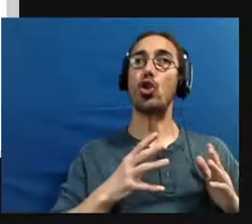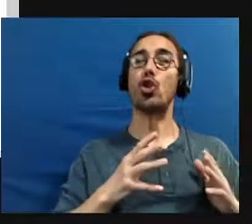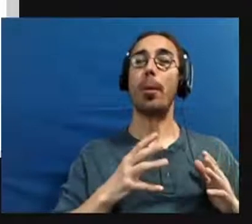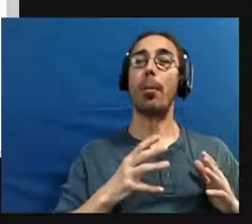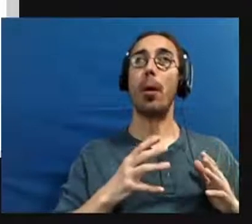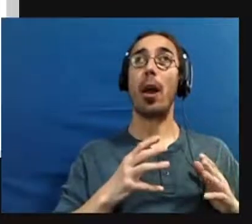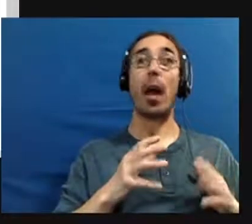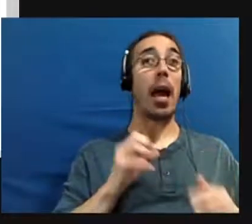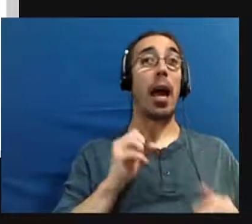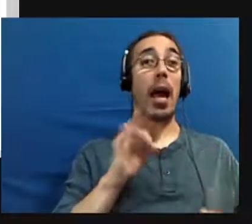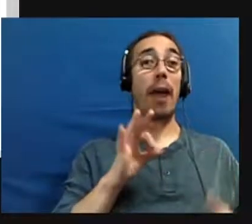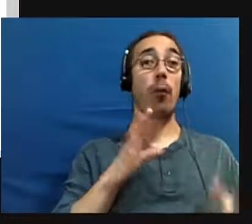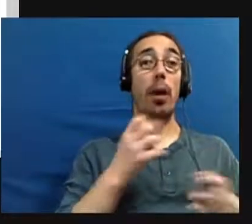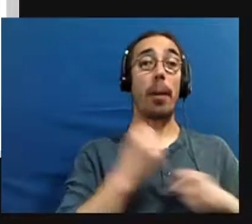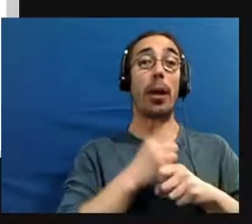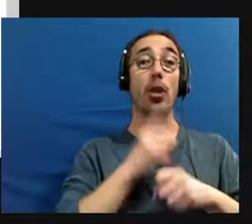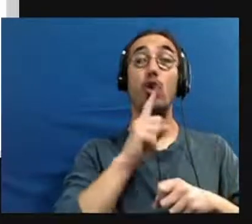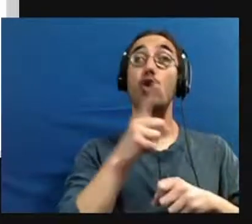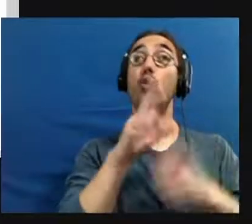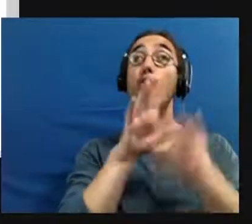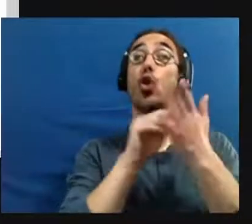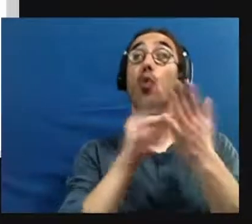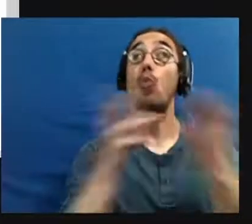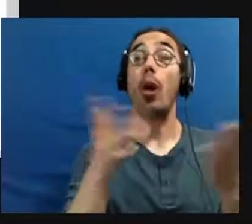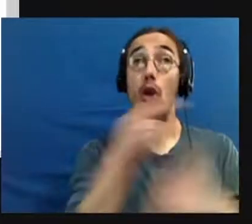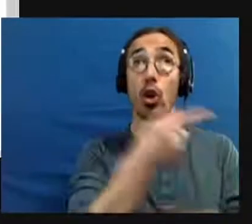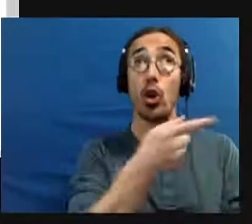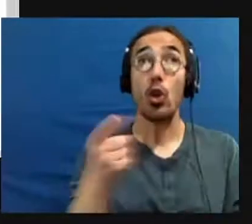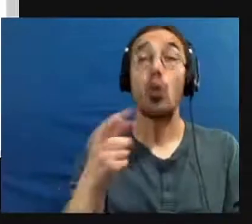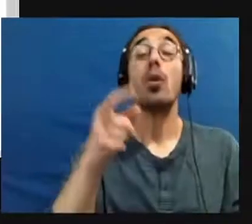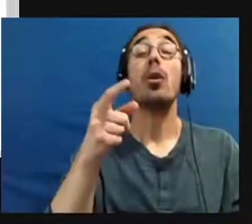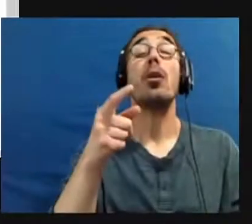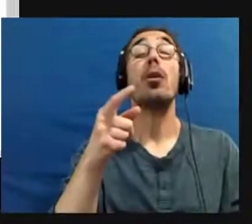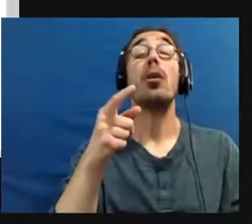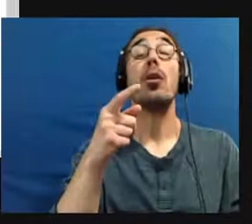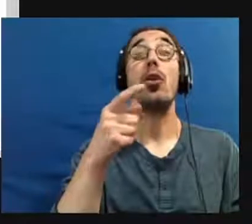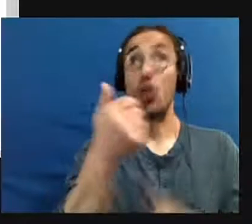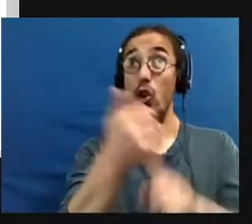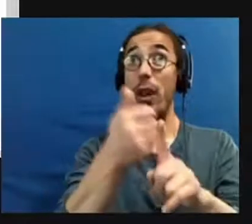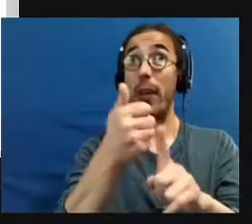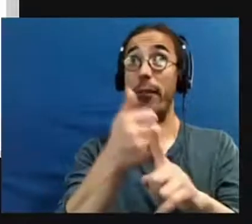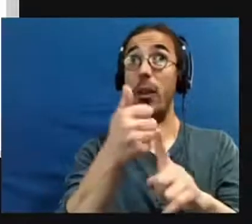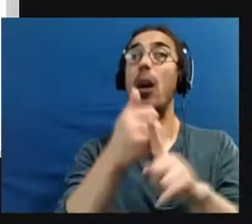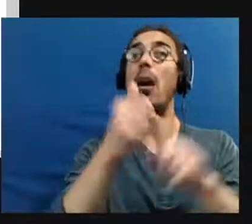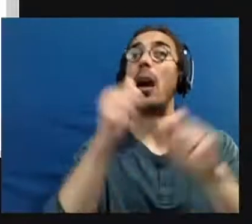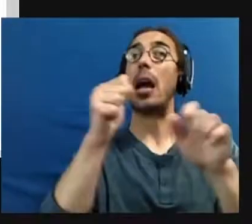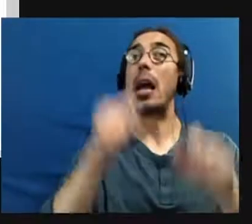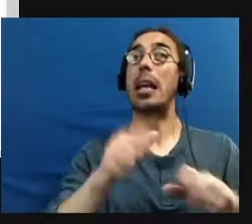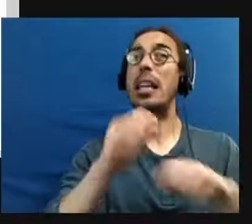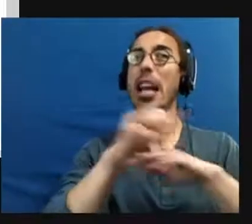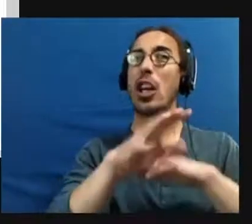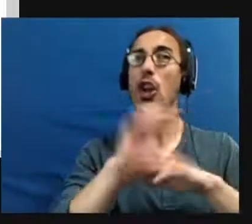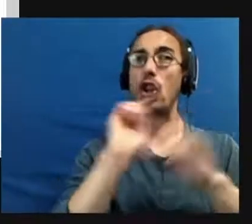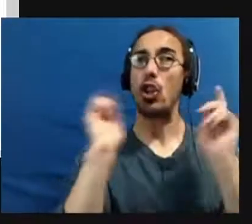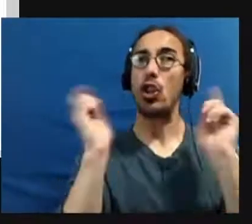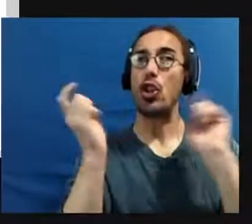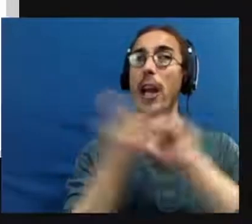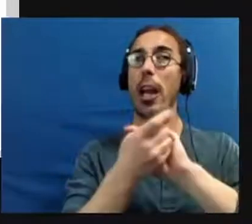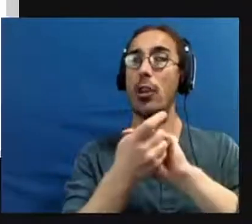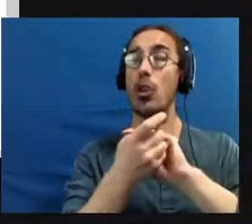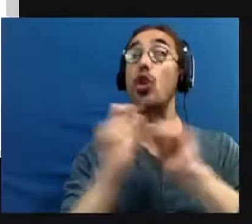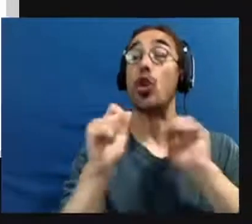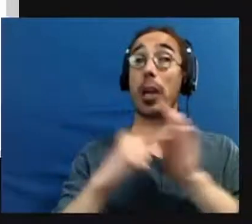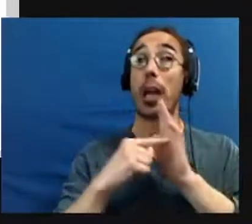is that you all by yourself can cause even a little bit of change. You can get a ripple starting, and that's what it